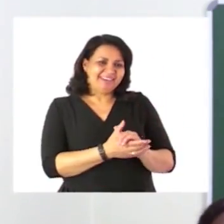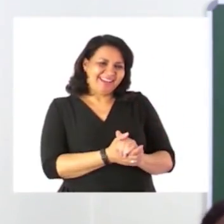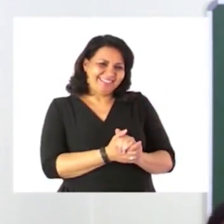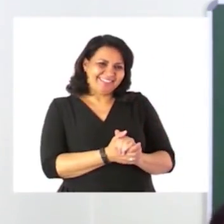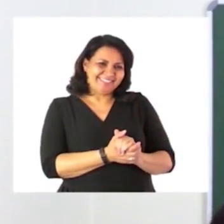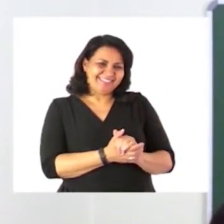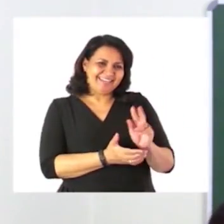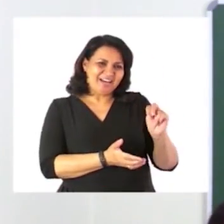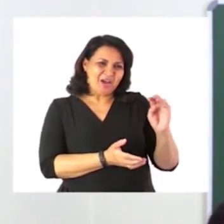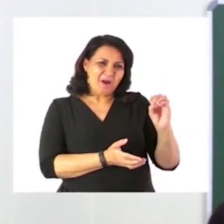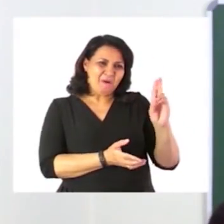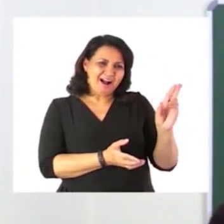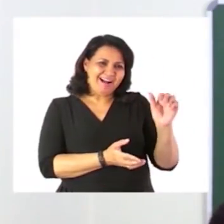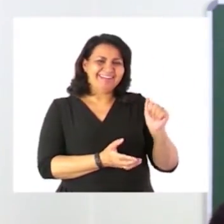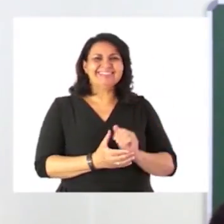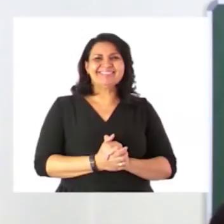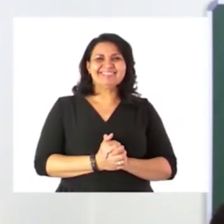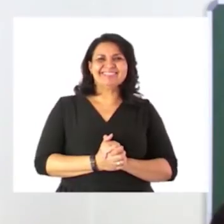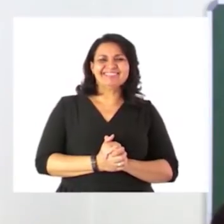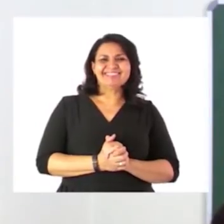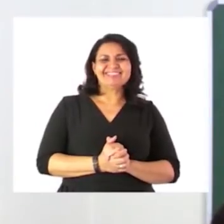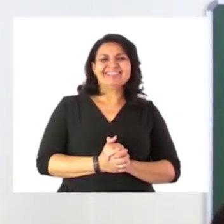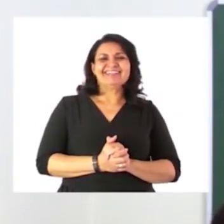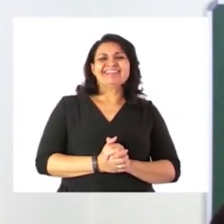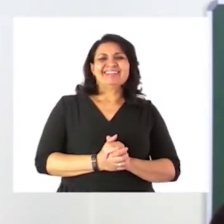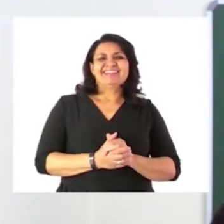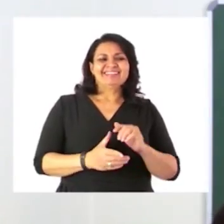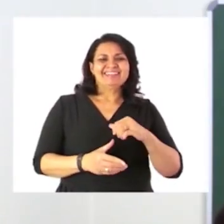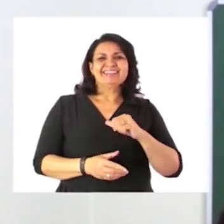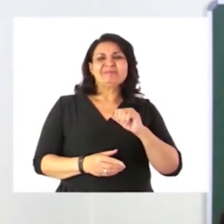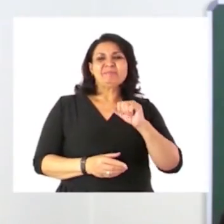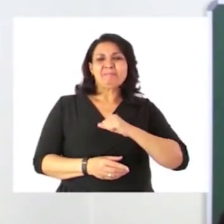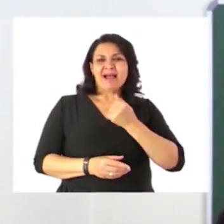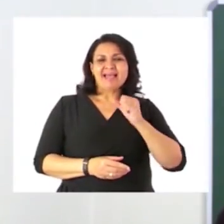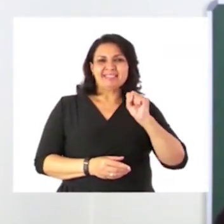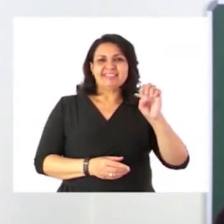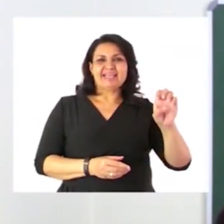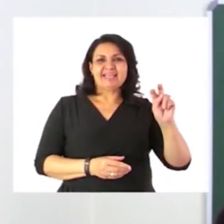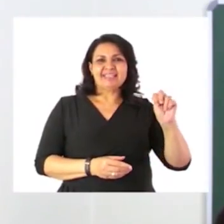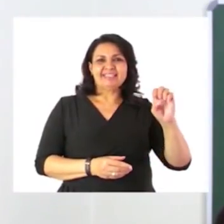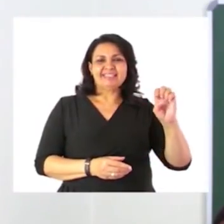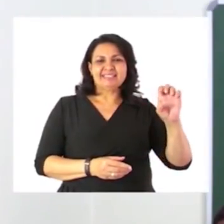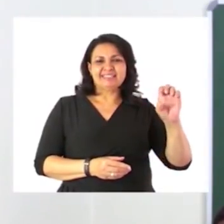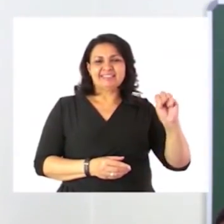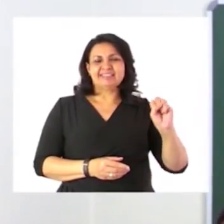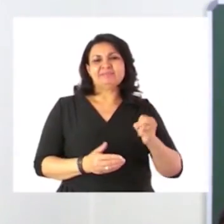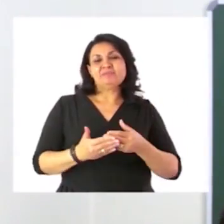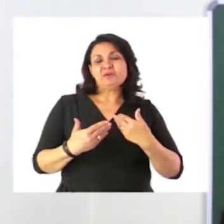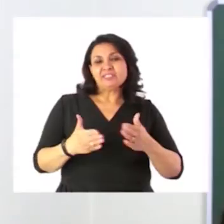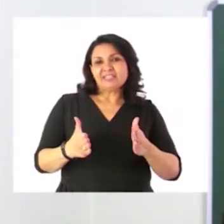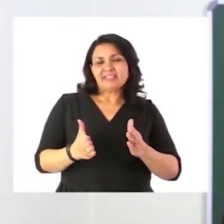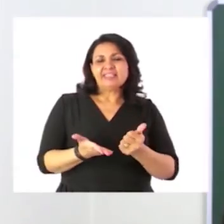this week's theme is my census but before we start let's sanitize our